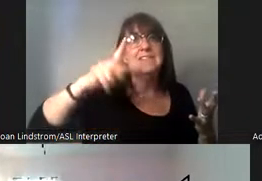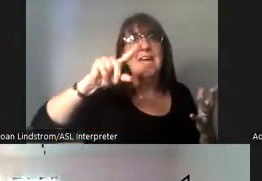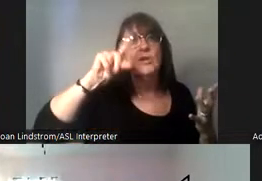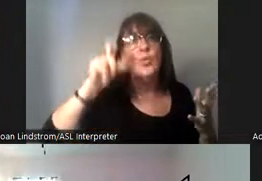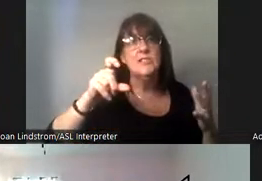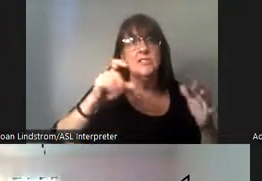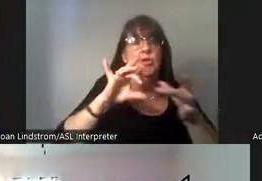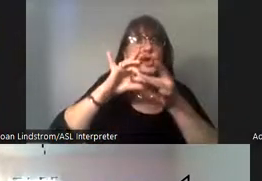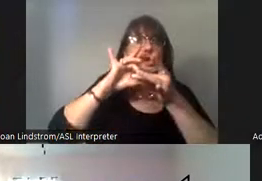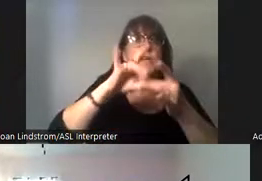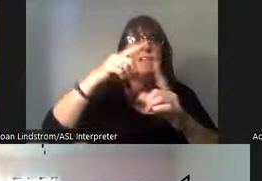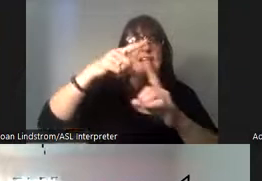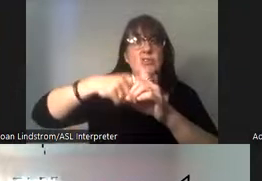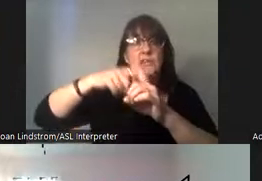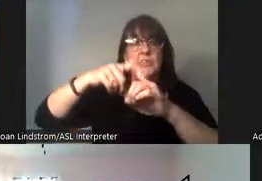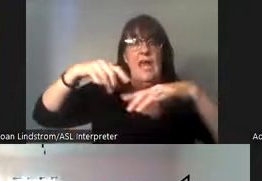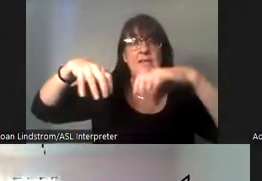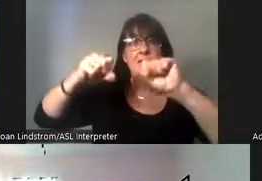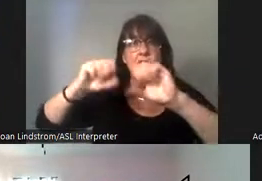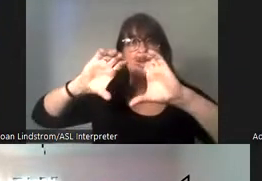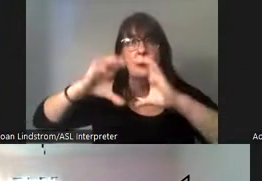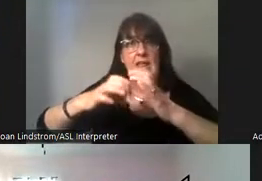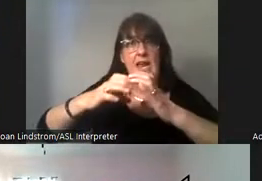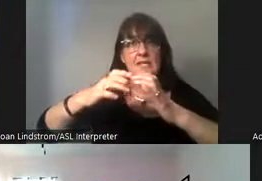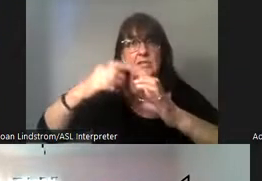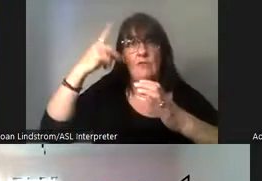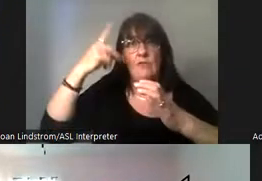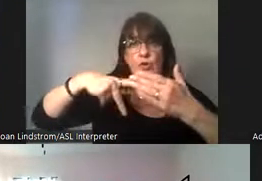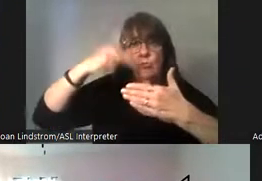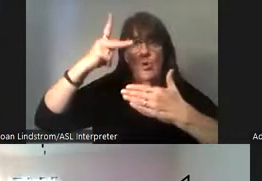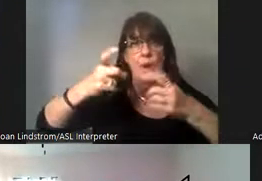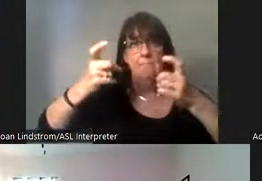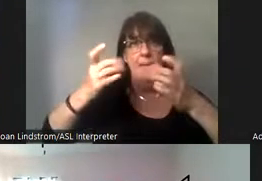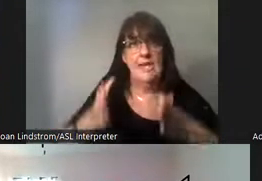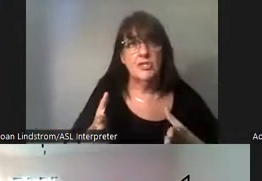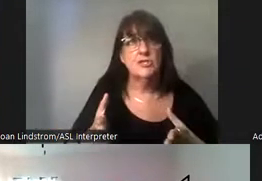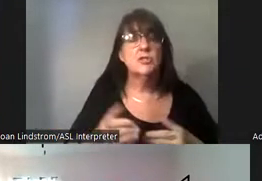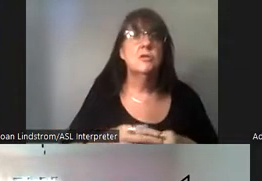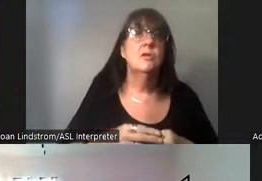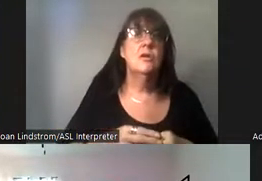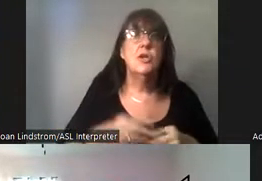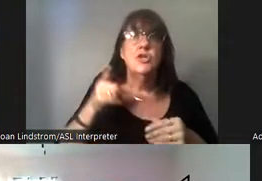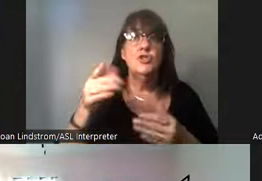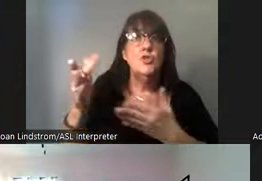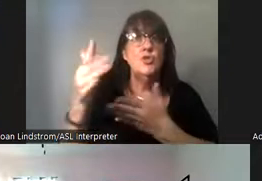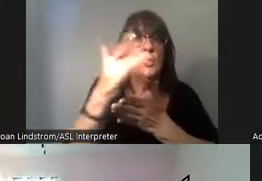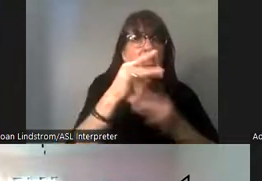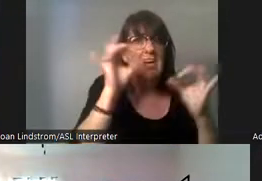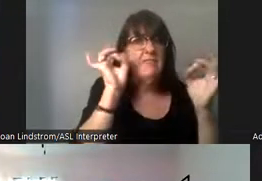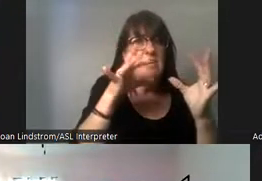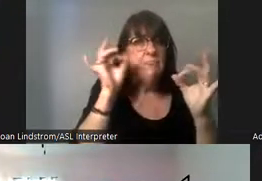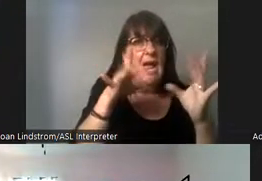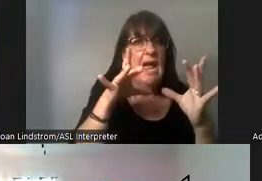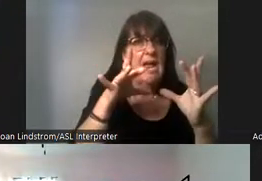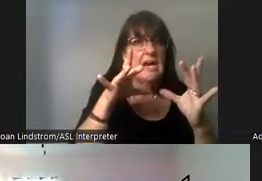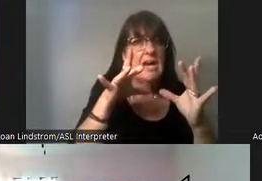this climate adaptation course that you have for program managers. Are you collecting feedback on the